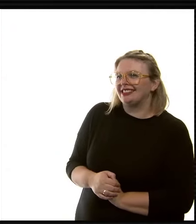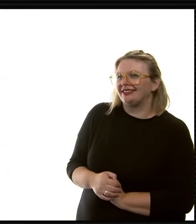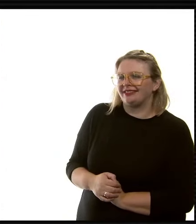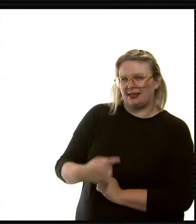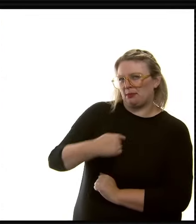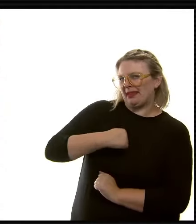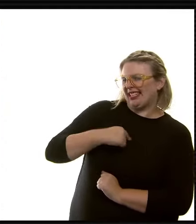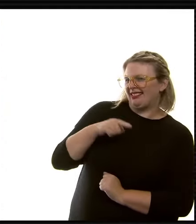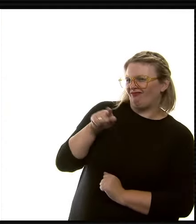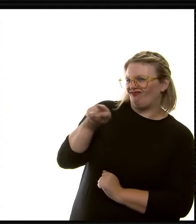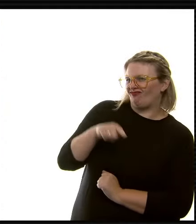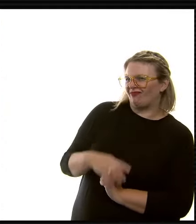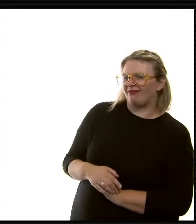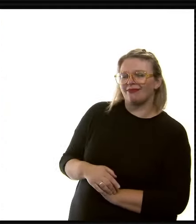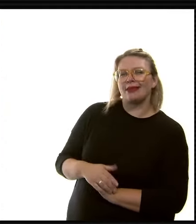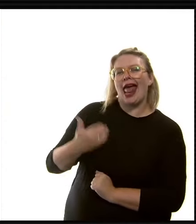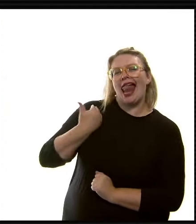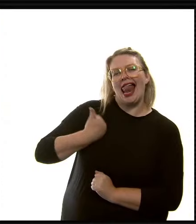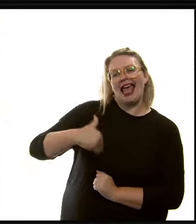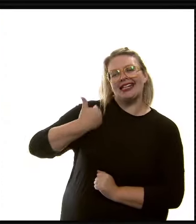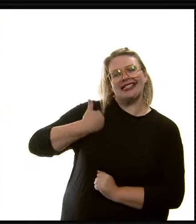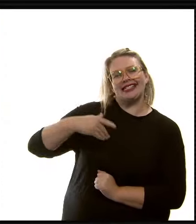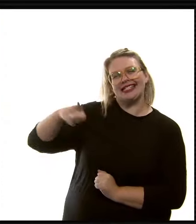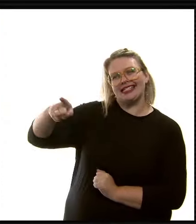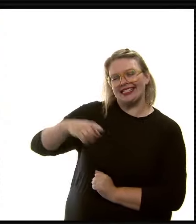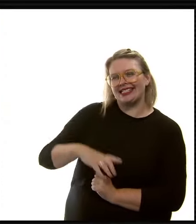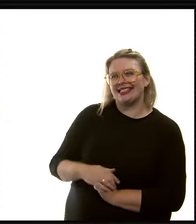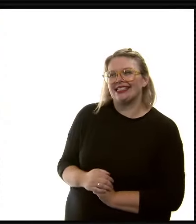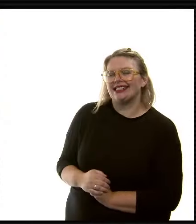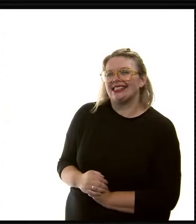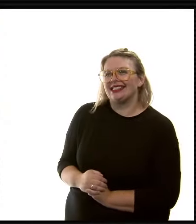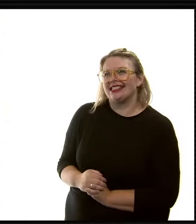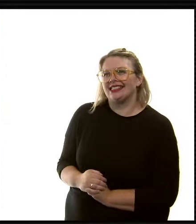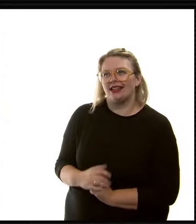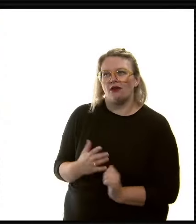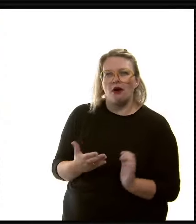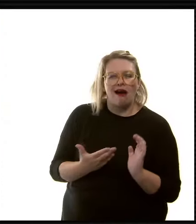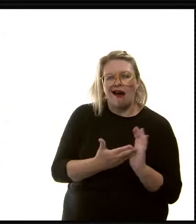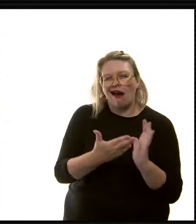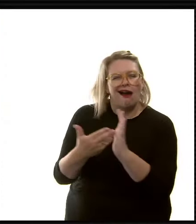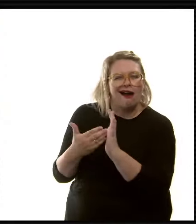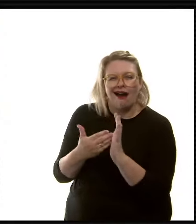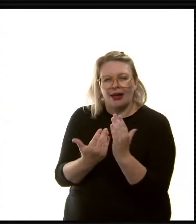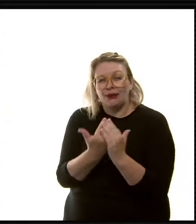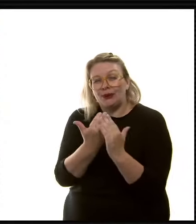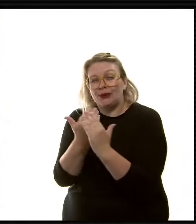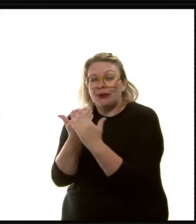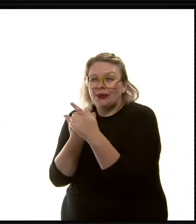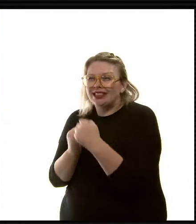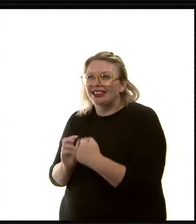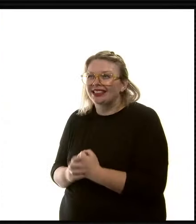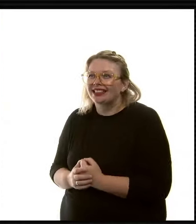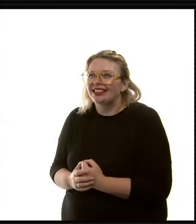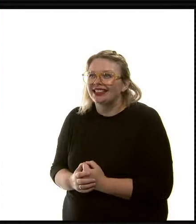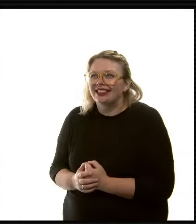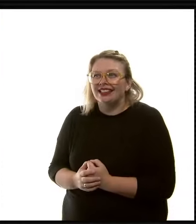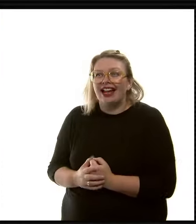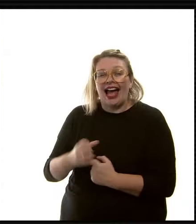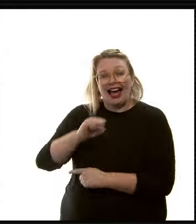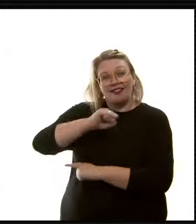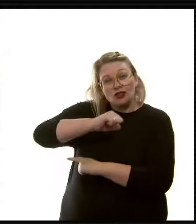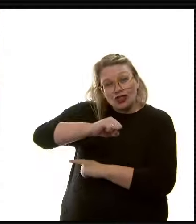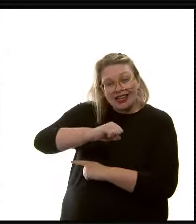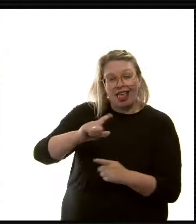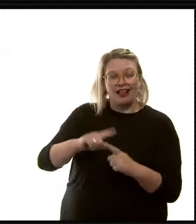it would be the lady of the castle. She has like all the new features that we could sneak into. She has her own shield, she has her own